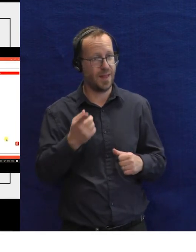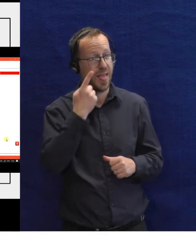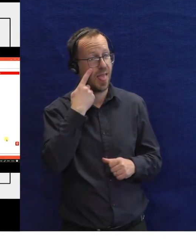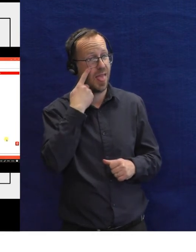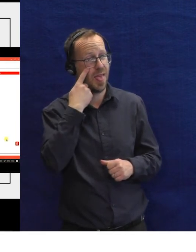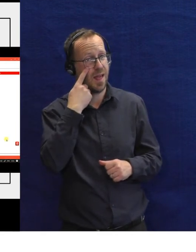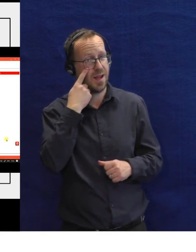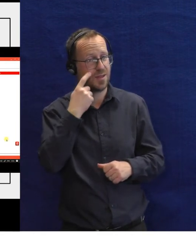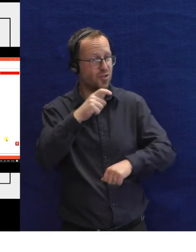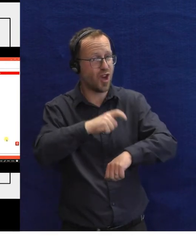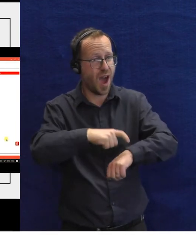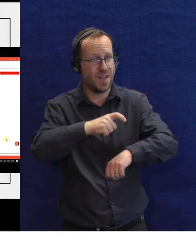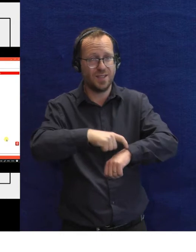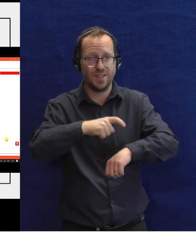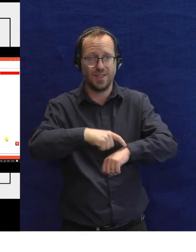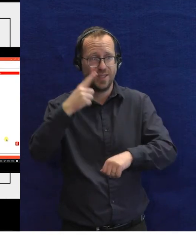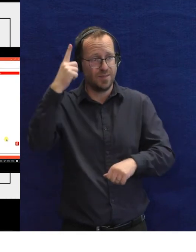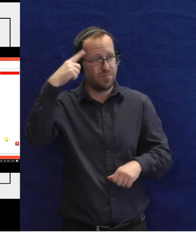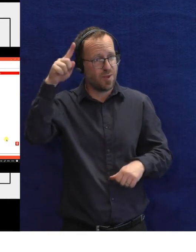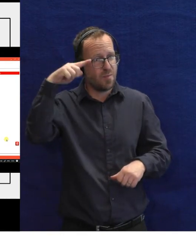As you can see, I'm very bad with timing.